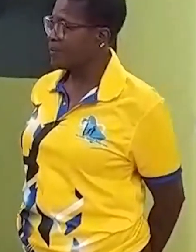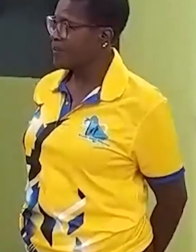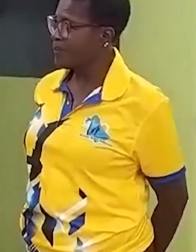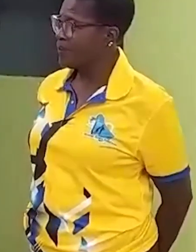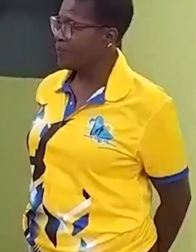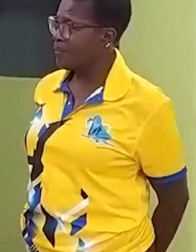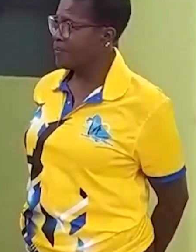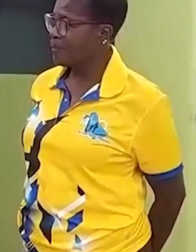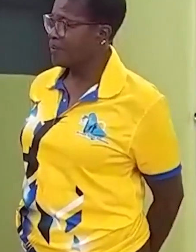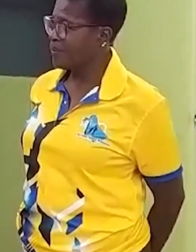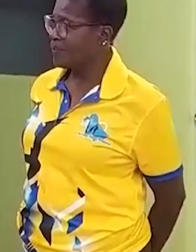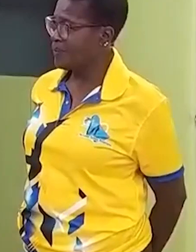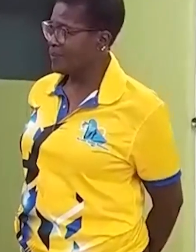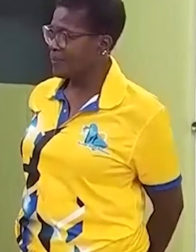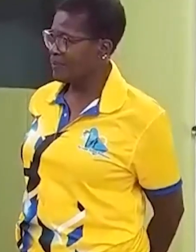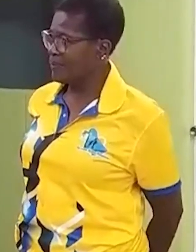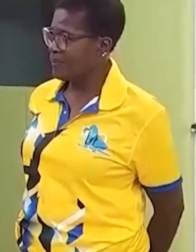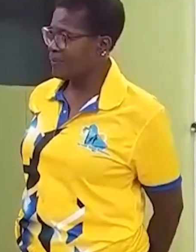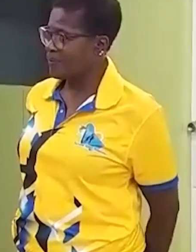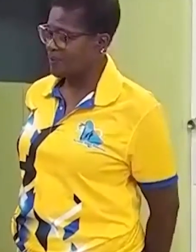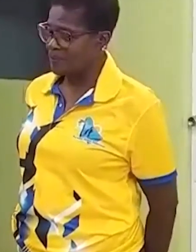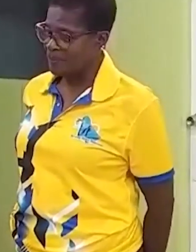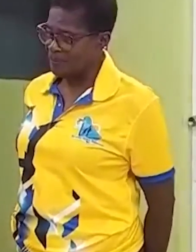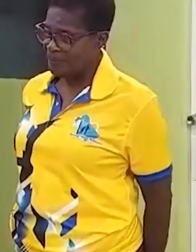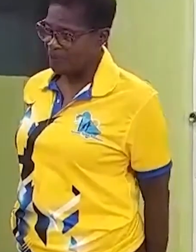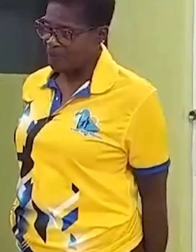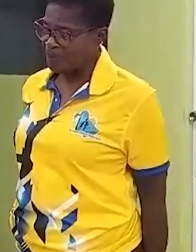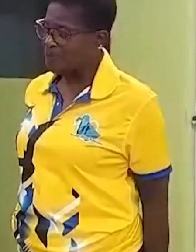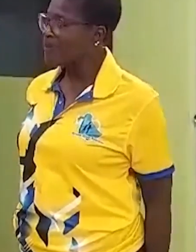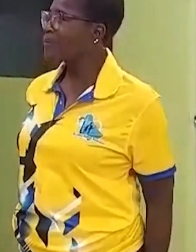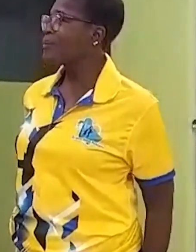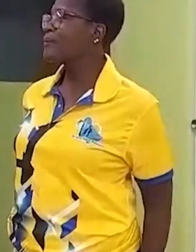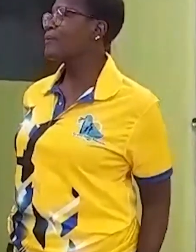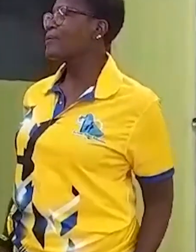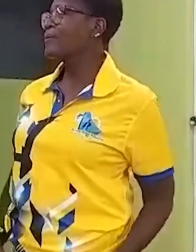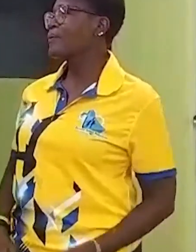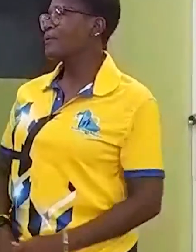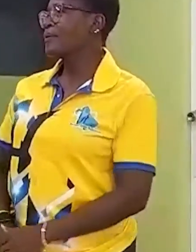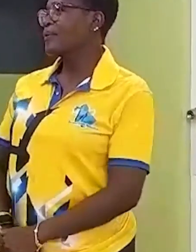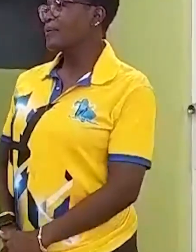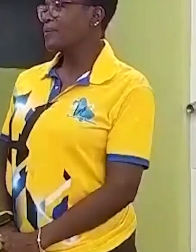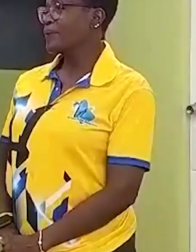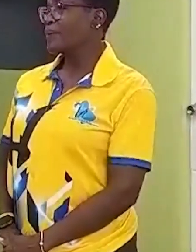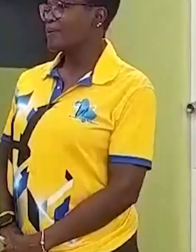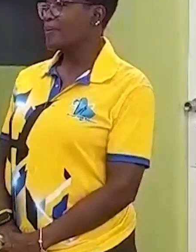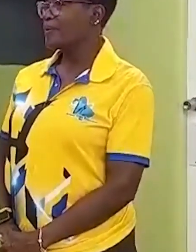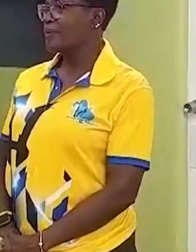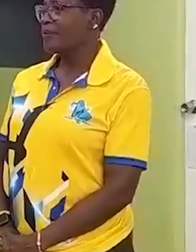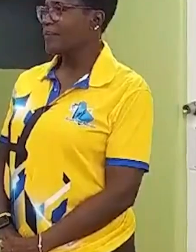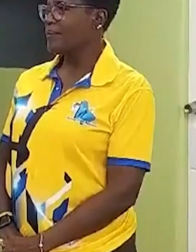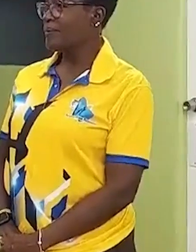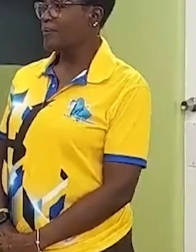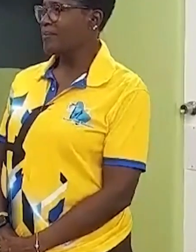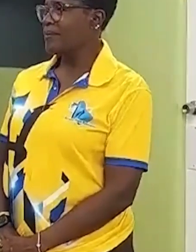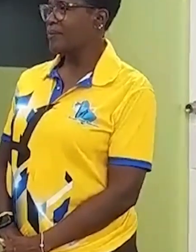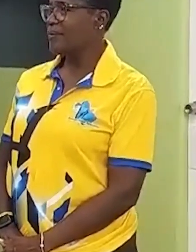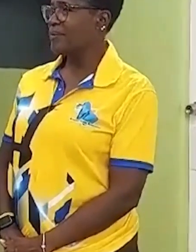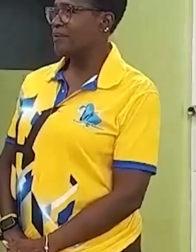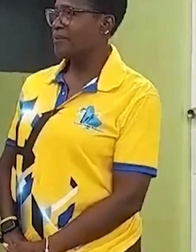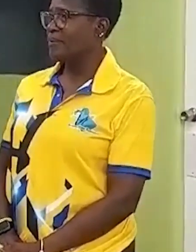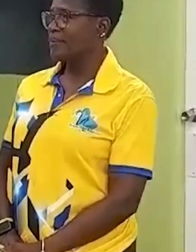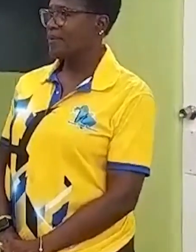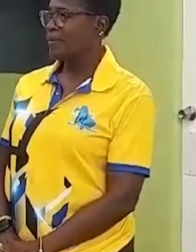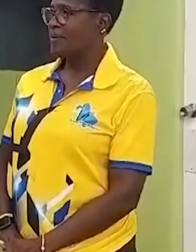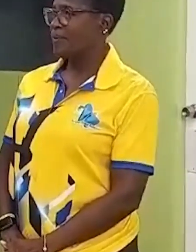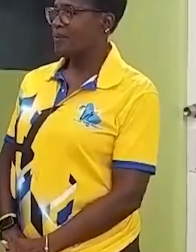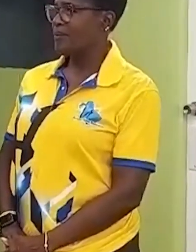that must be between the age of 13 years old and 18 years old. The Sani and Powerade will be official energy drink of Netball